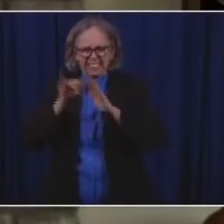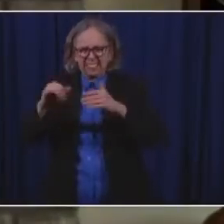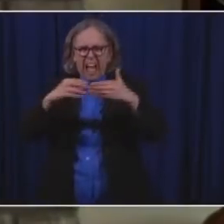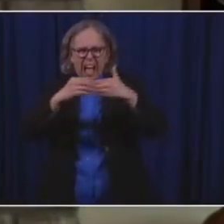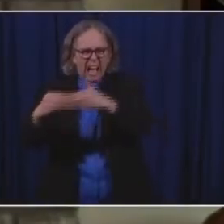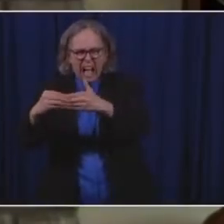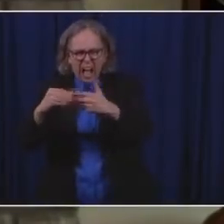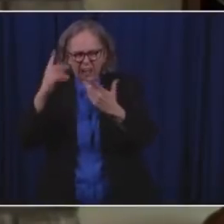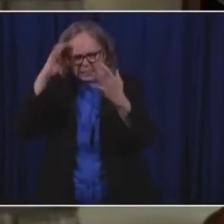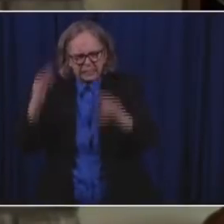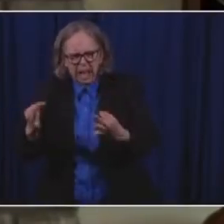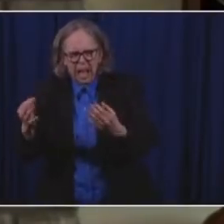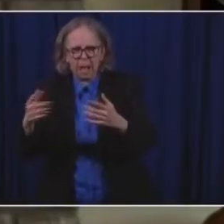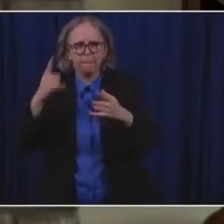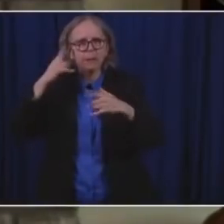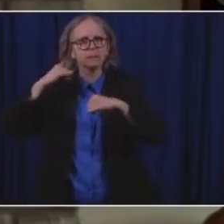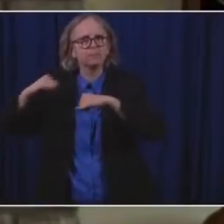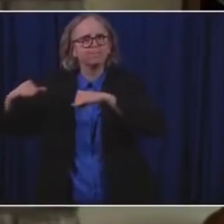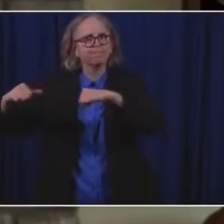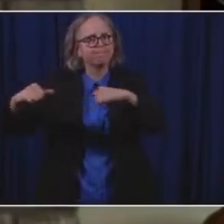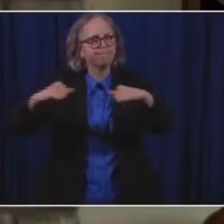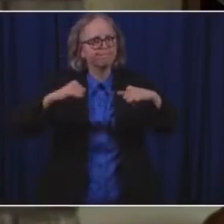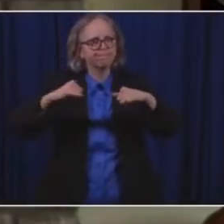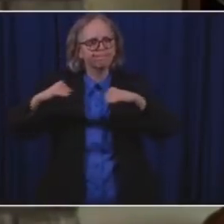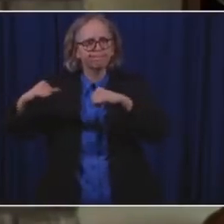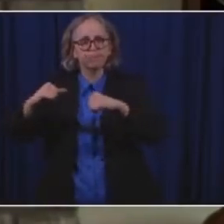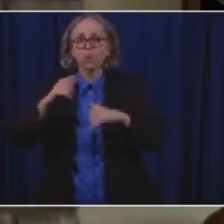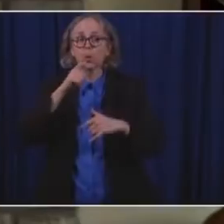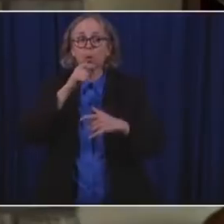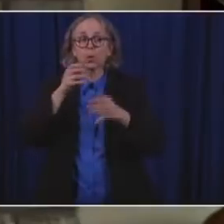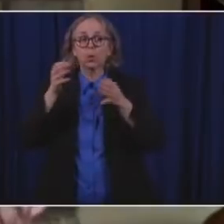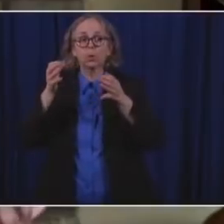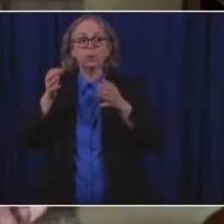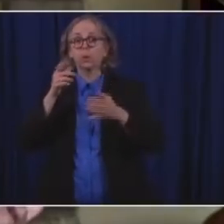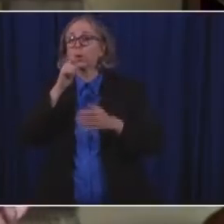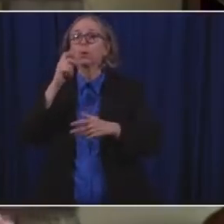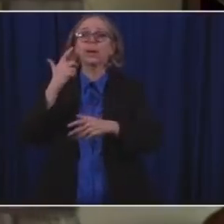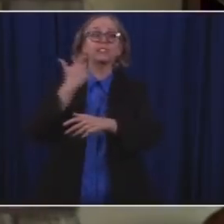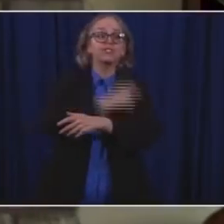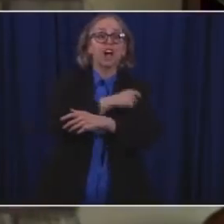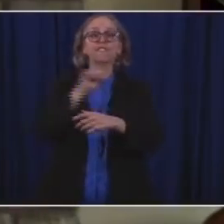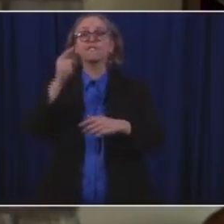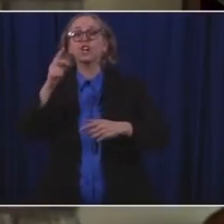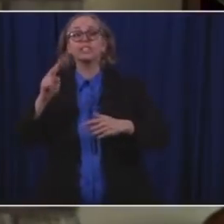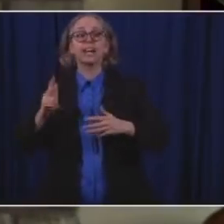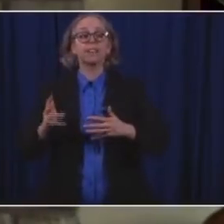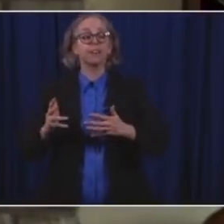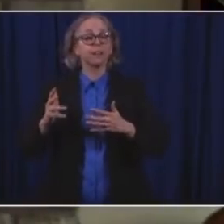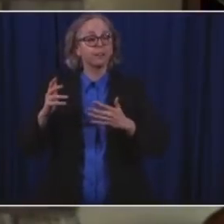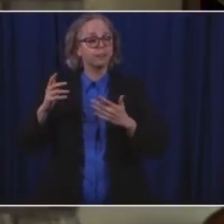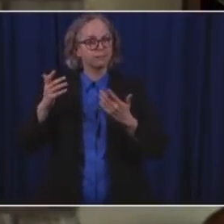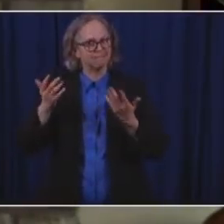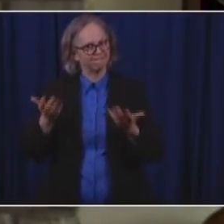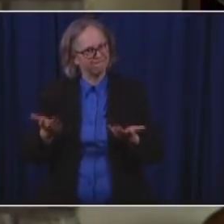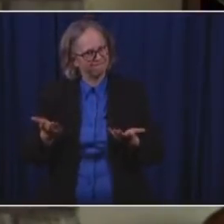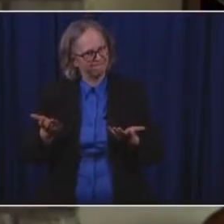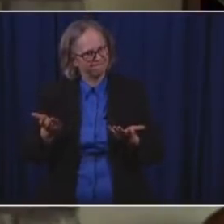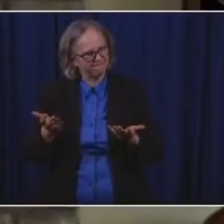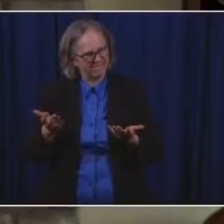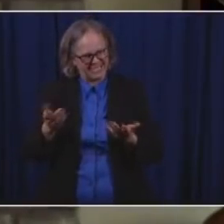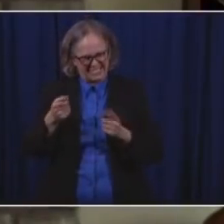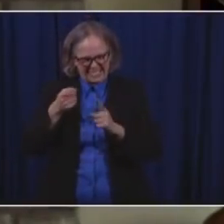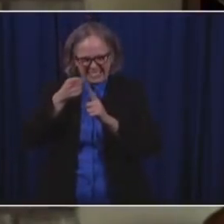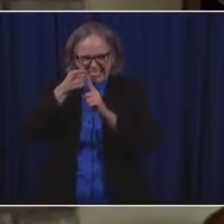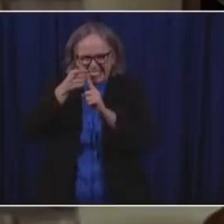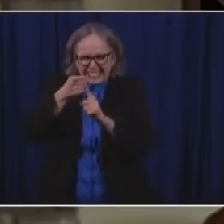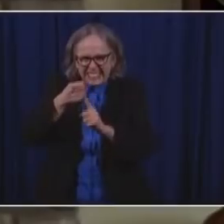The individual who gets the shots, when, 9 a.m. today, tomorrow, that's going to occur in